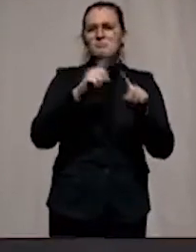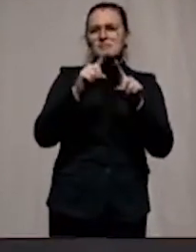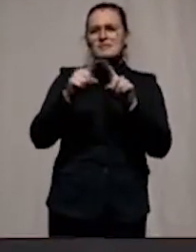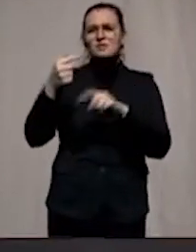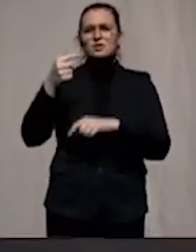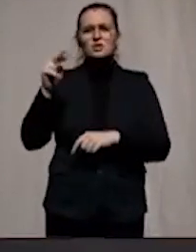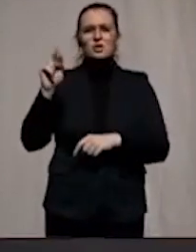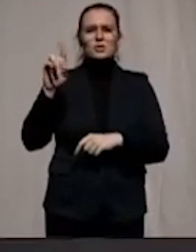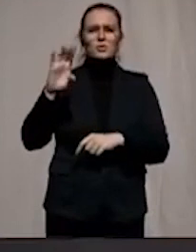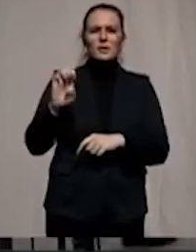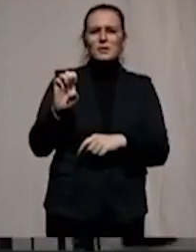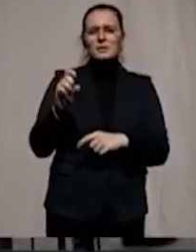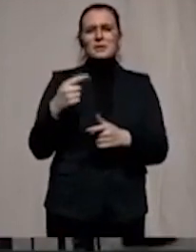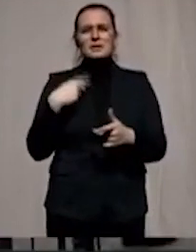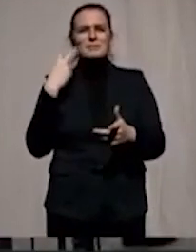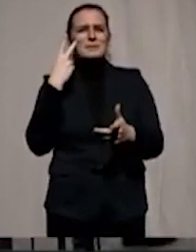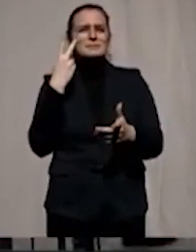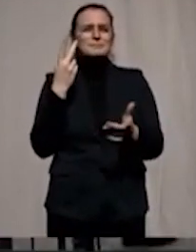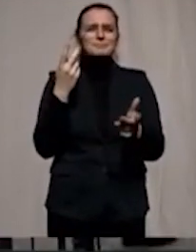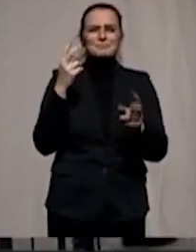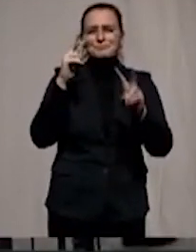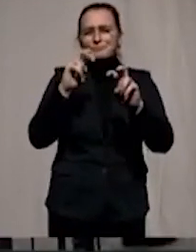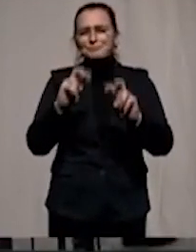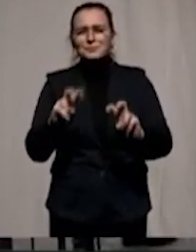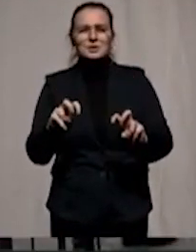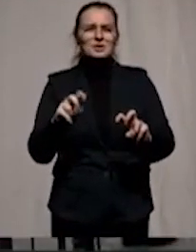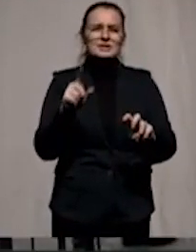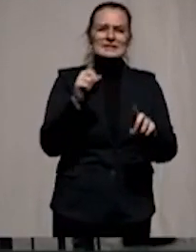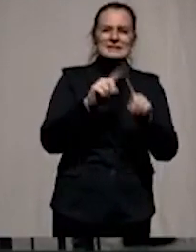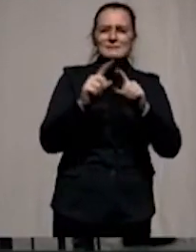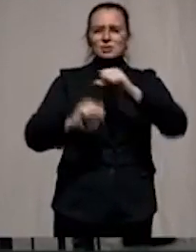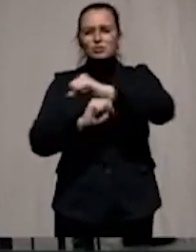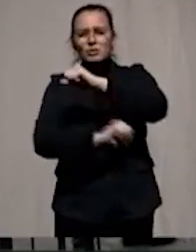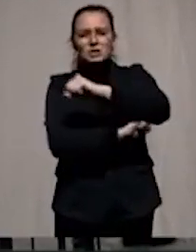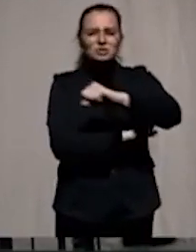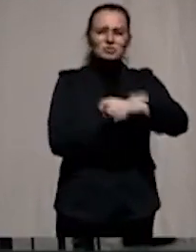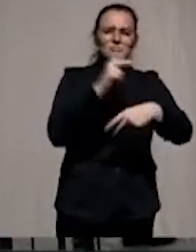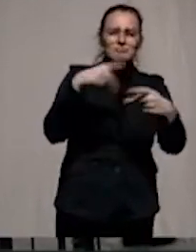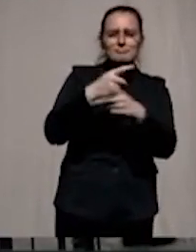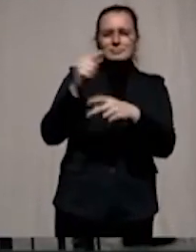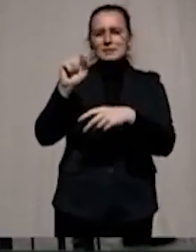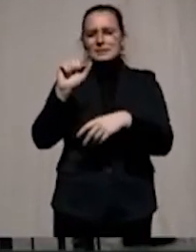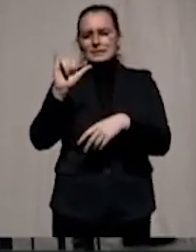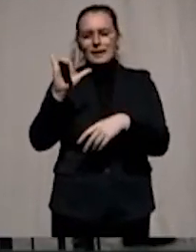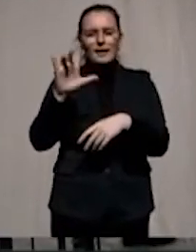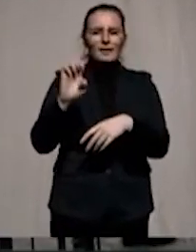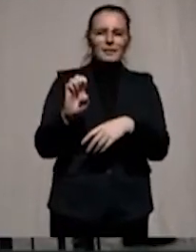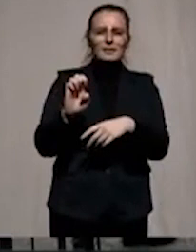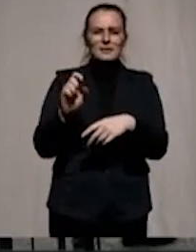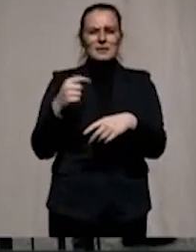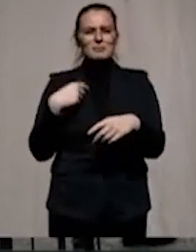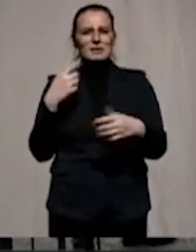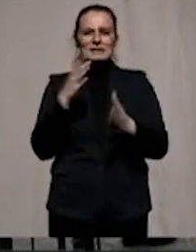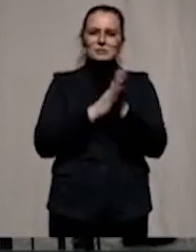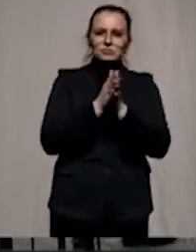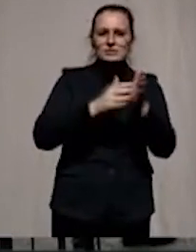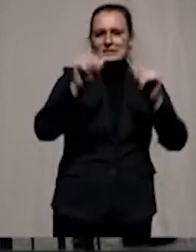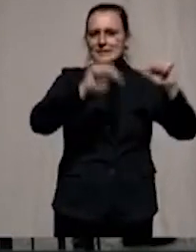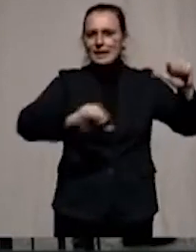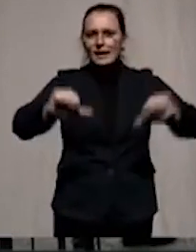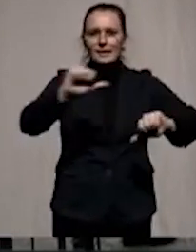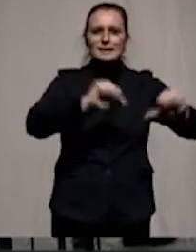at technique and structure as opposed to identifying with one specific genre. I'm more about the science of the songwriting and the structure of the songwriting